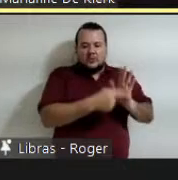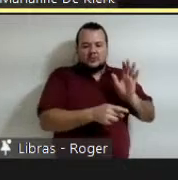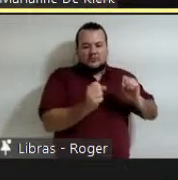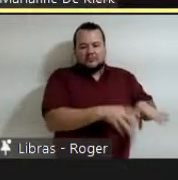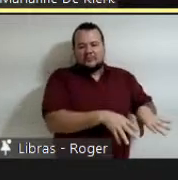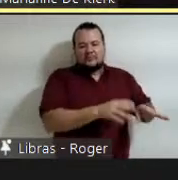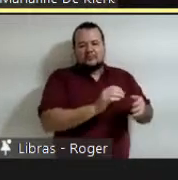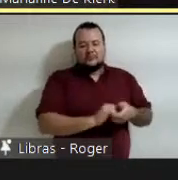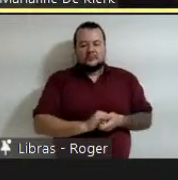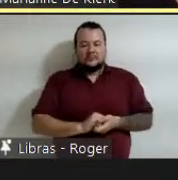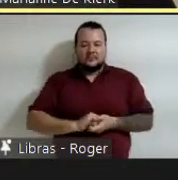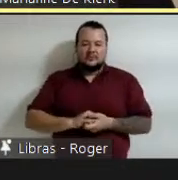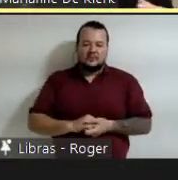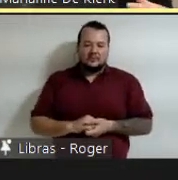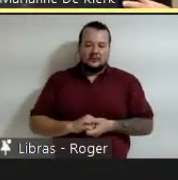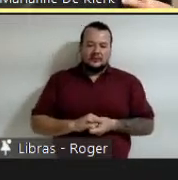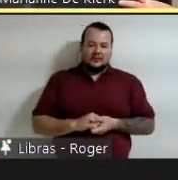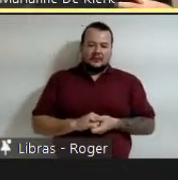Now,